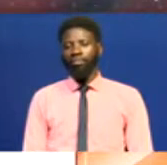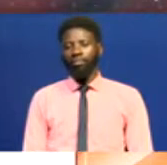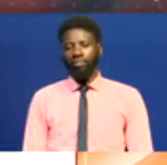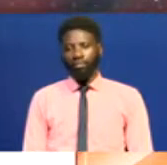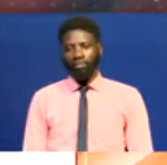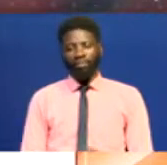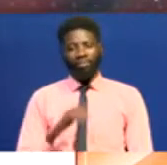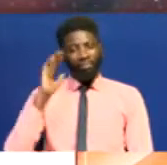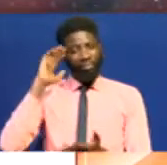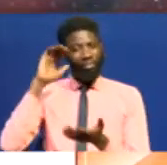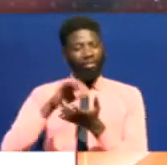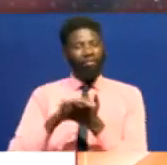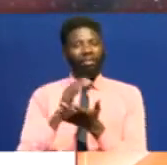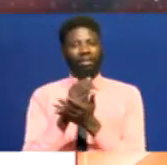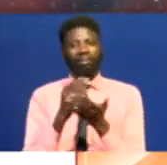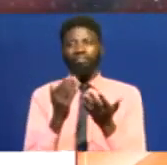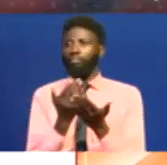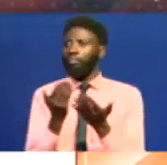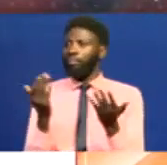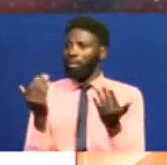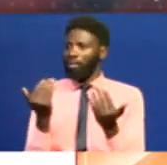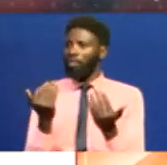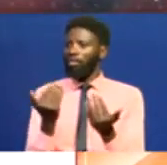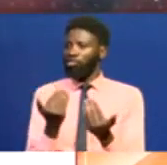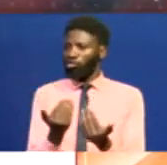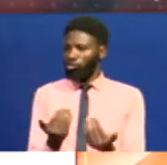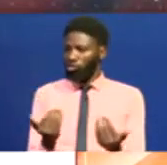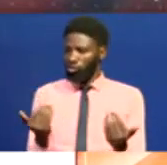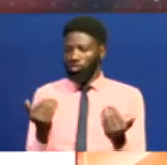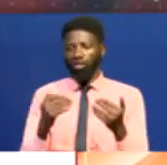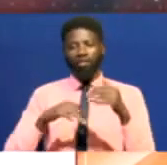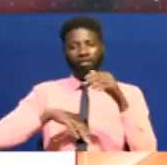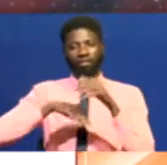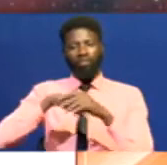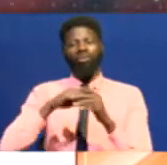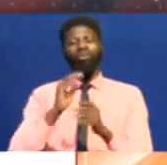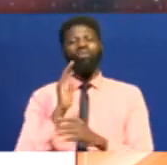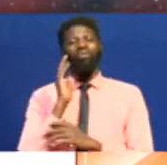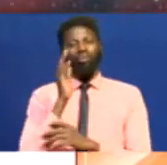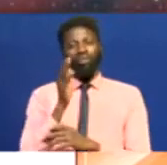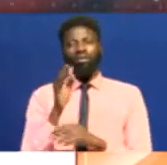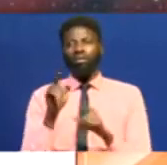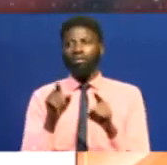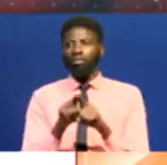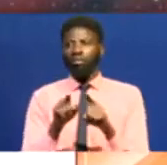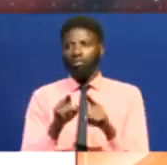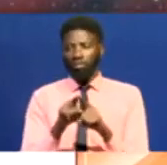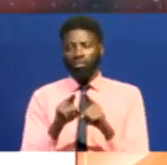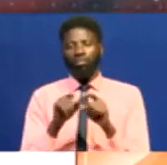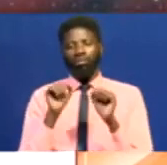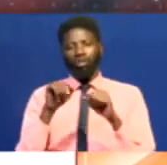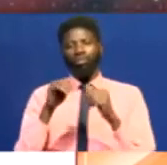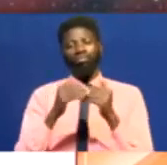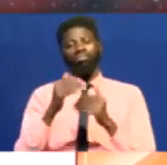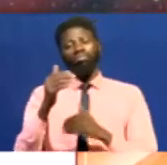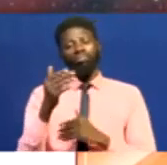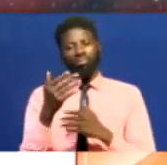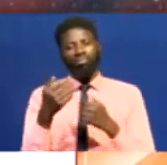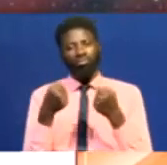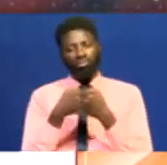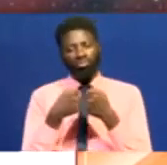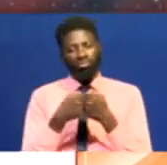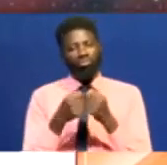I believe some of those young soccer stars could do with their fitting outfits in the next games. Thank